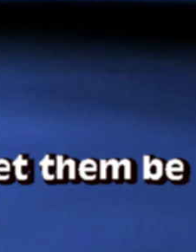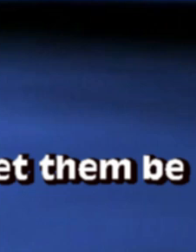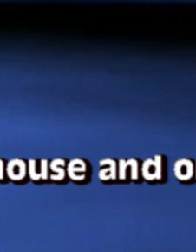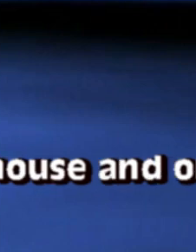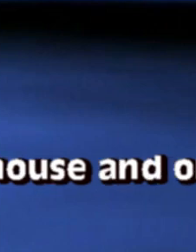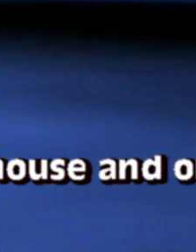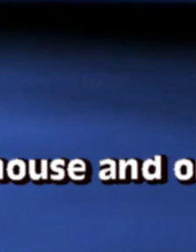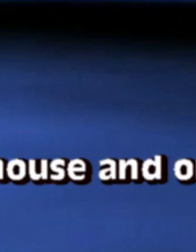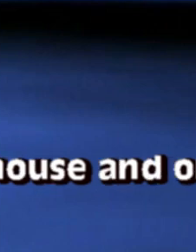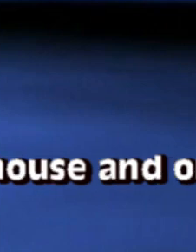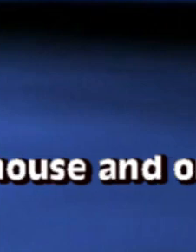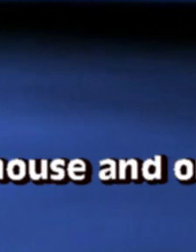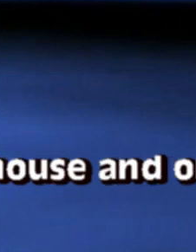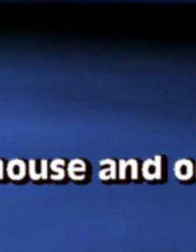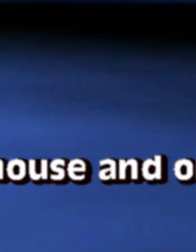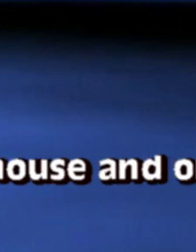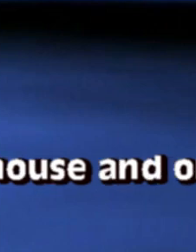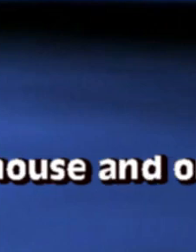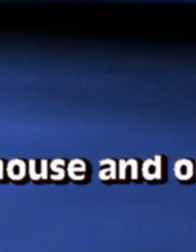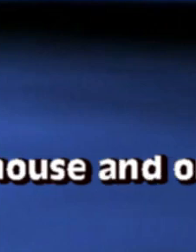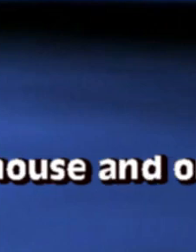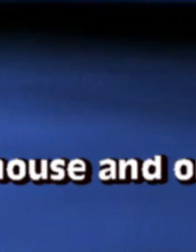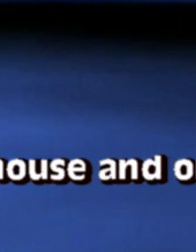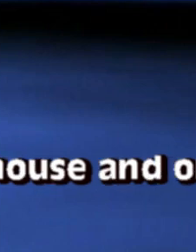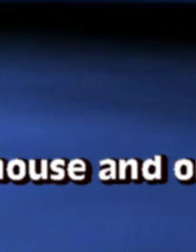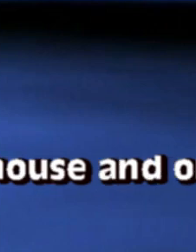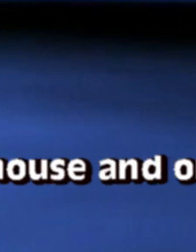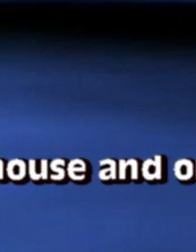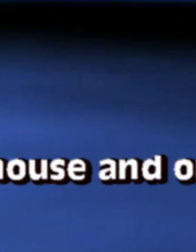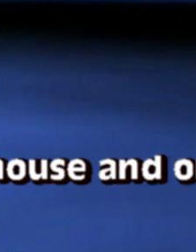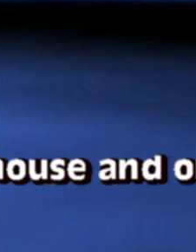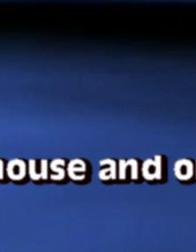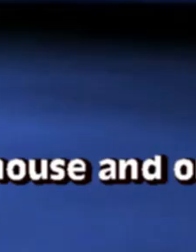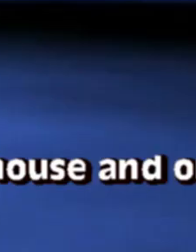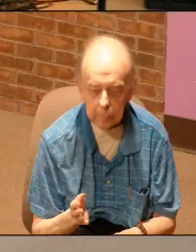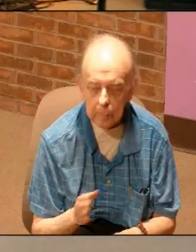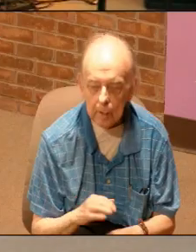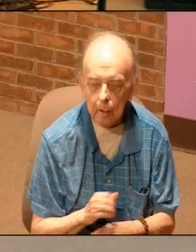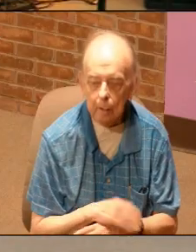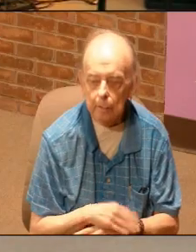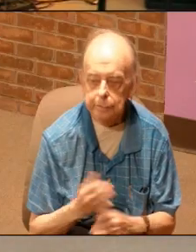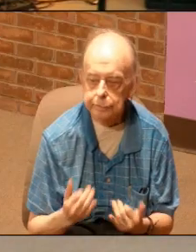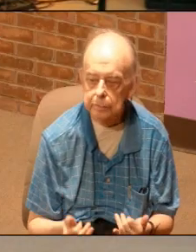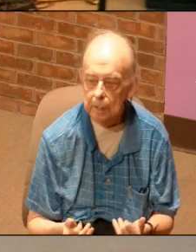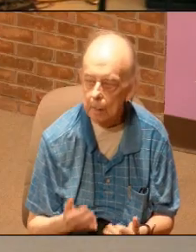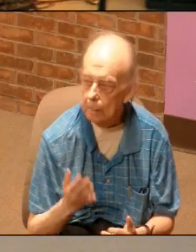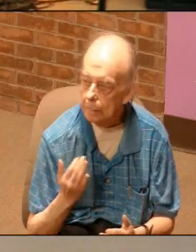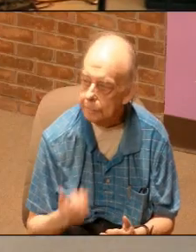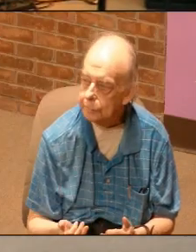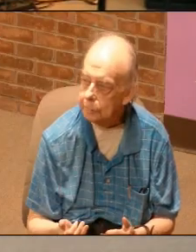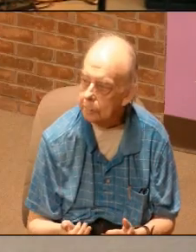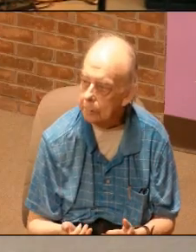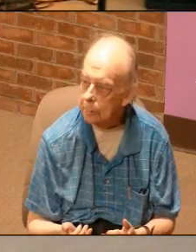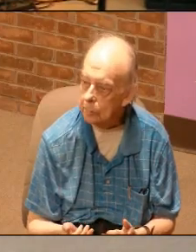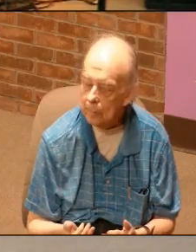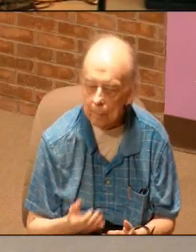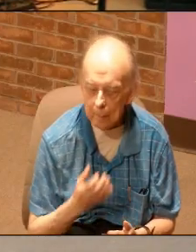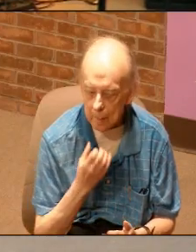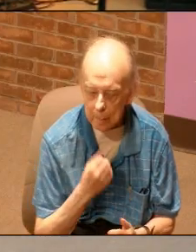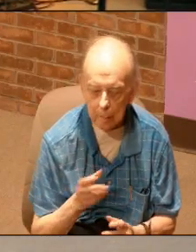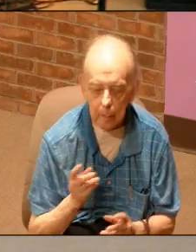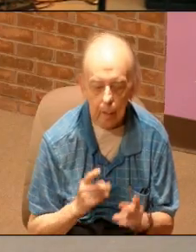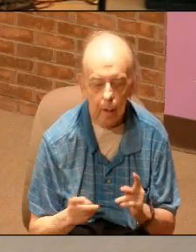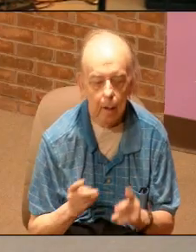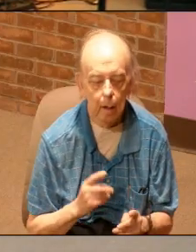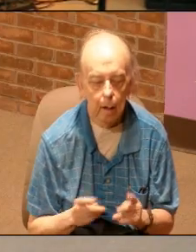forehead, and write them on the doorposts of your house and on your gates. Now you know why the Jewish people